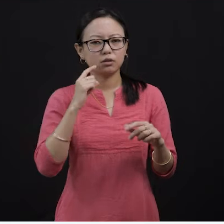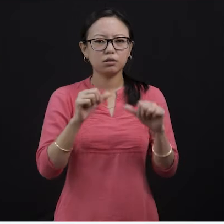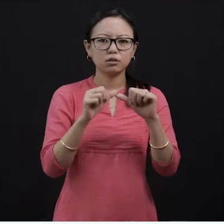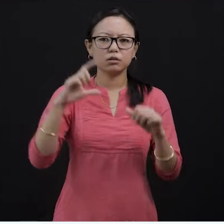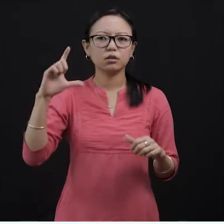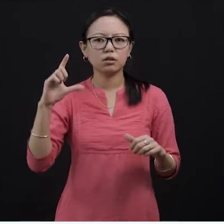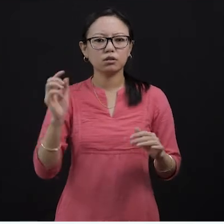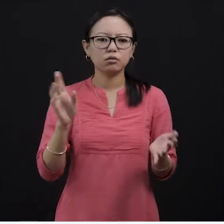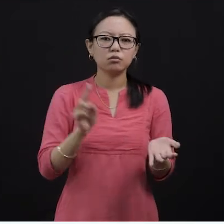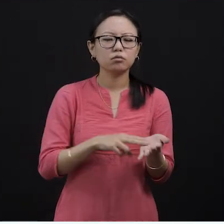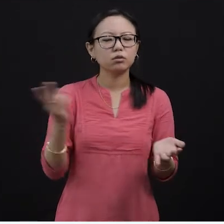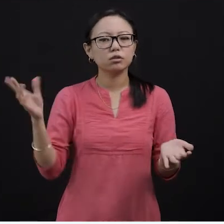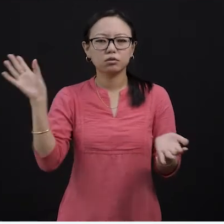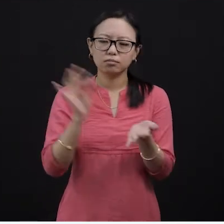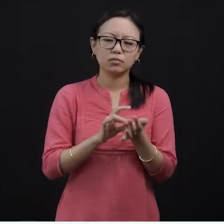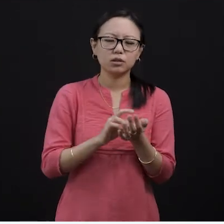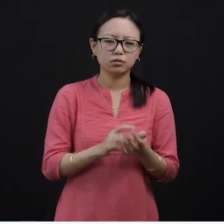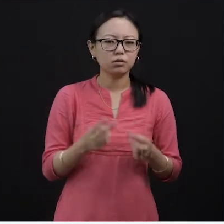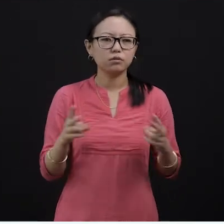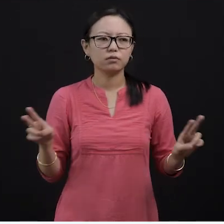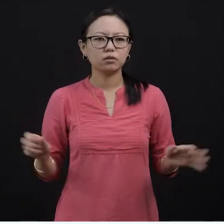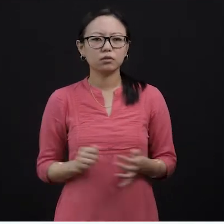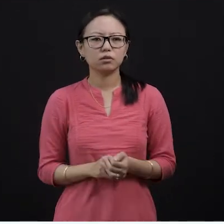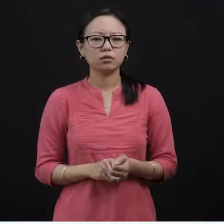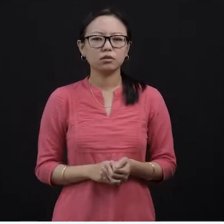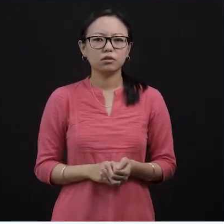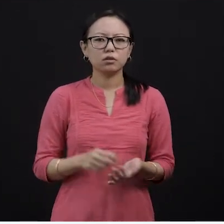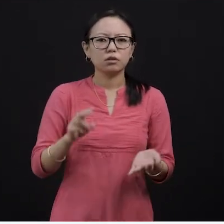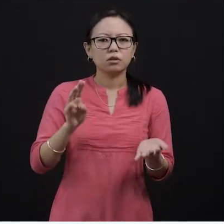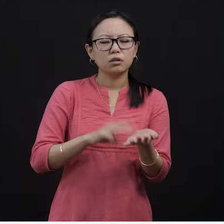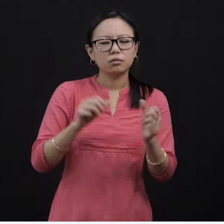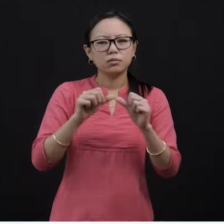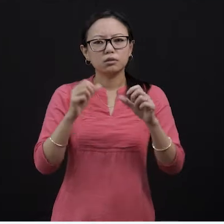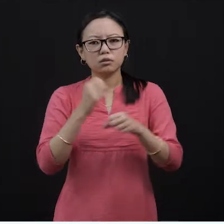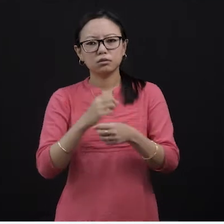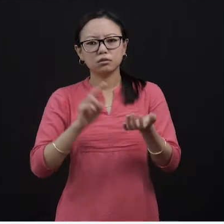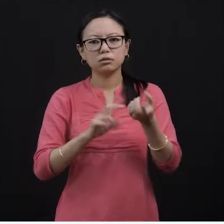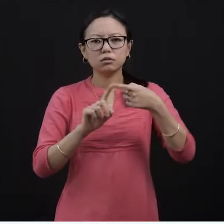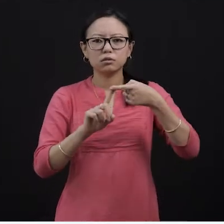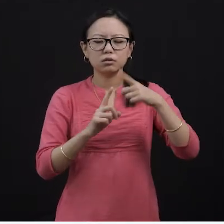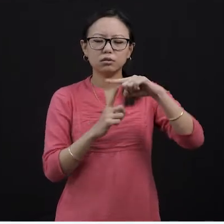have also discussed about the magnetic material and non-magnetic material.